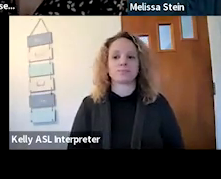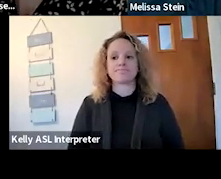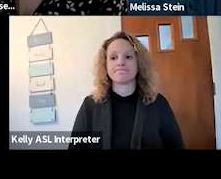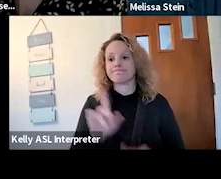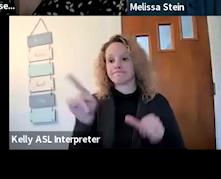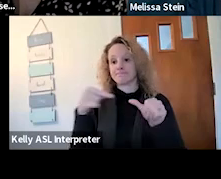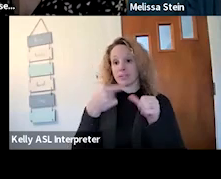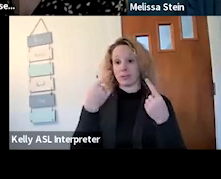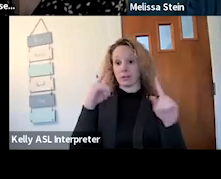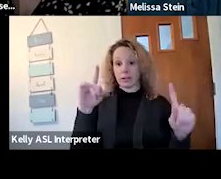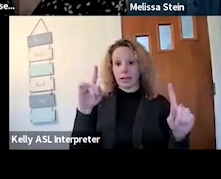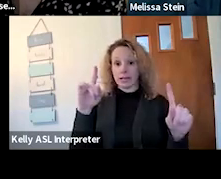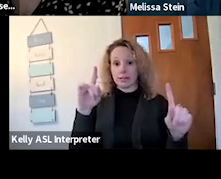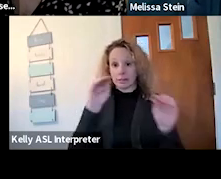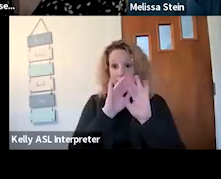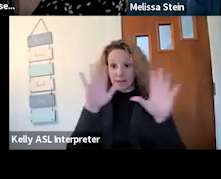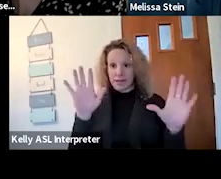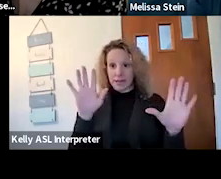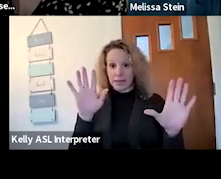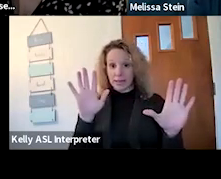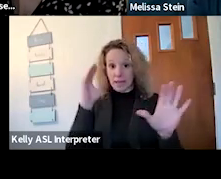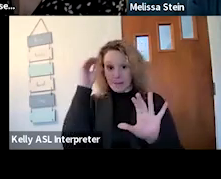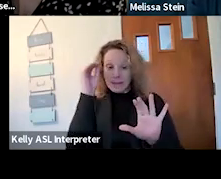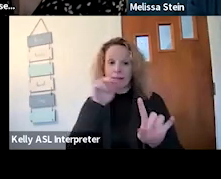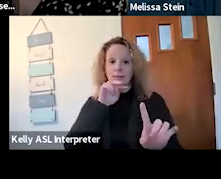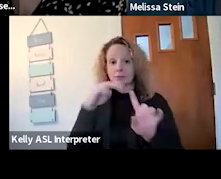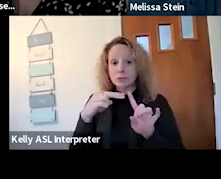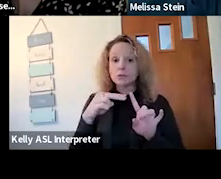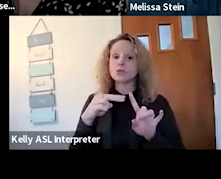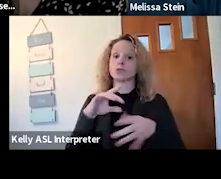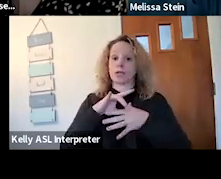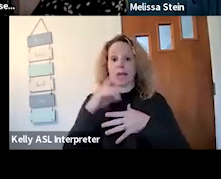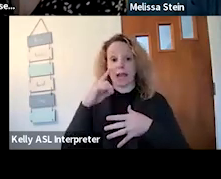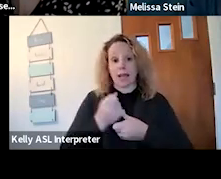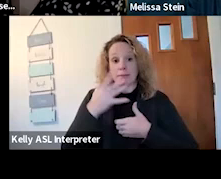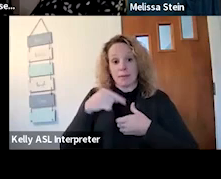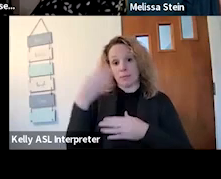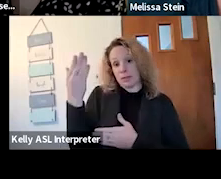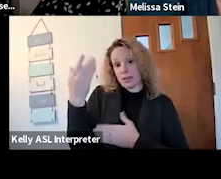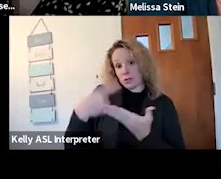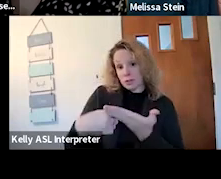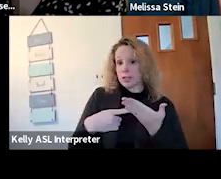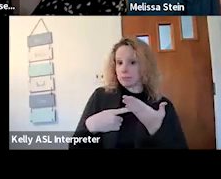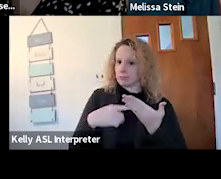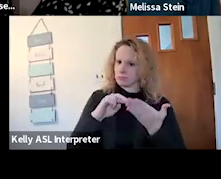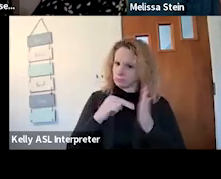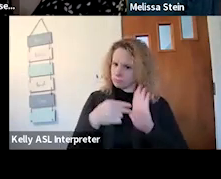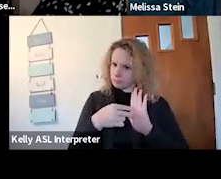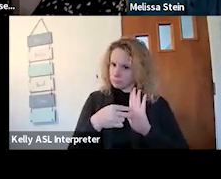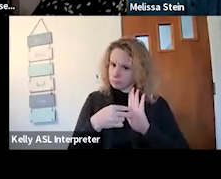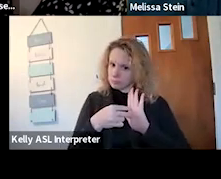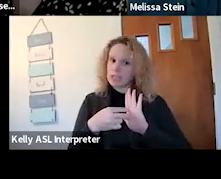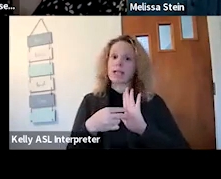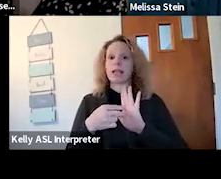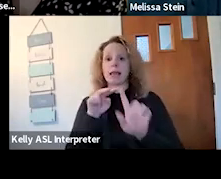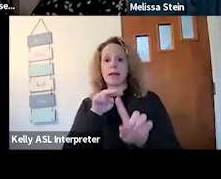First, just want to be clear that the views, opinions, and content expressed in this presentation and discussion do not necessarily reflect the views,